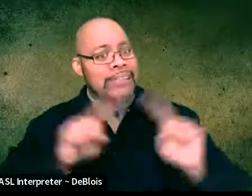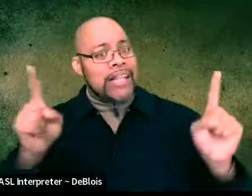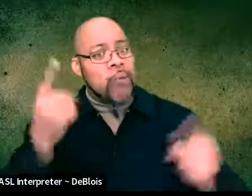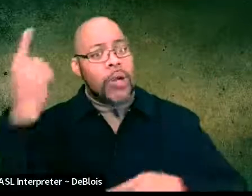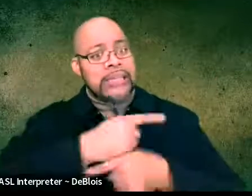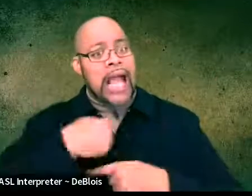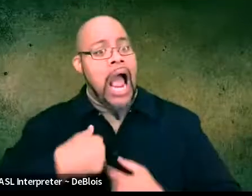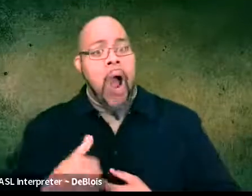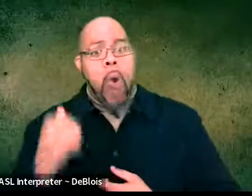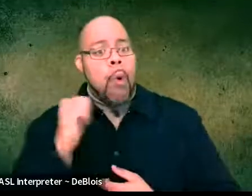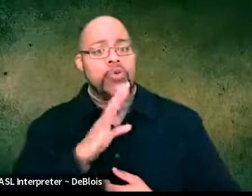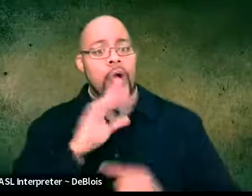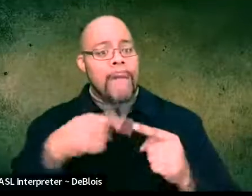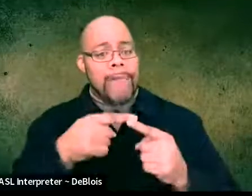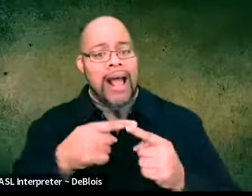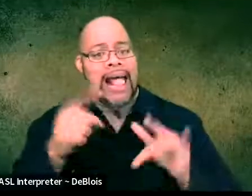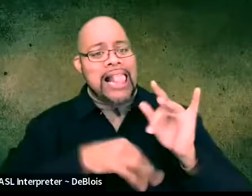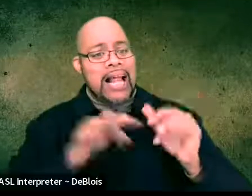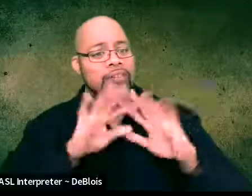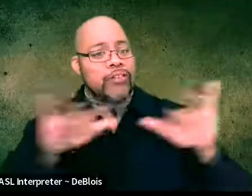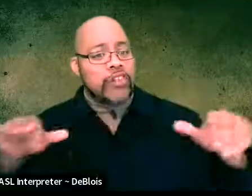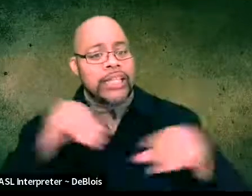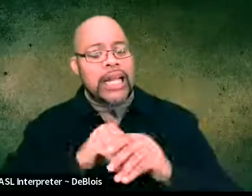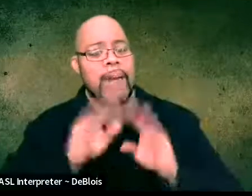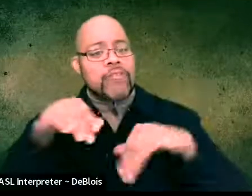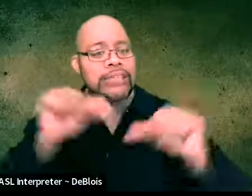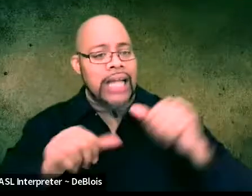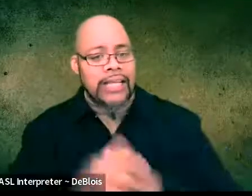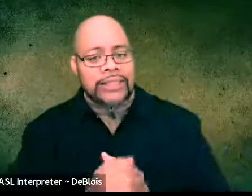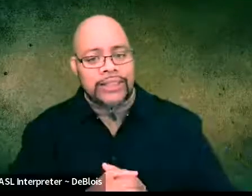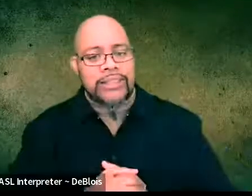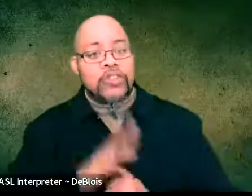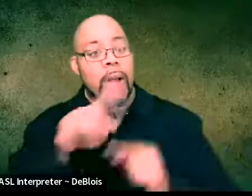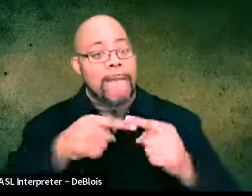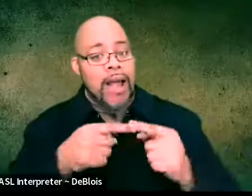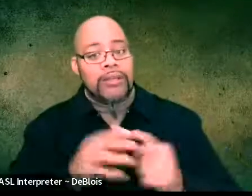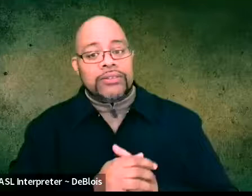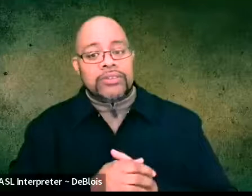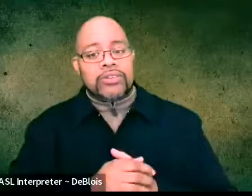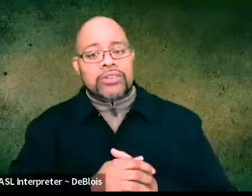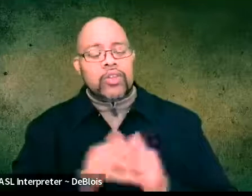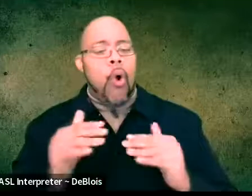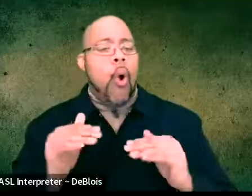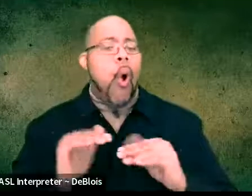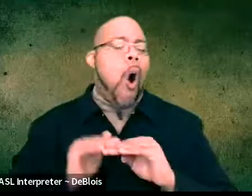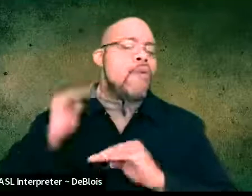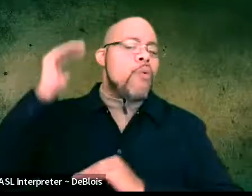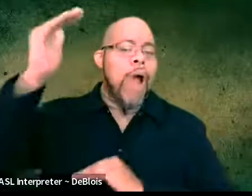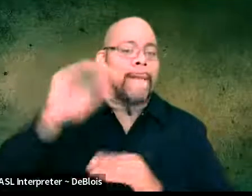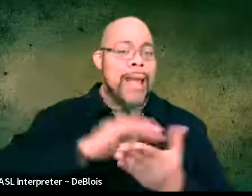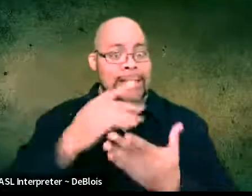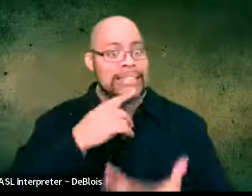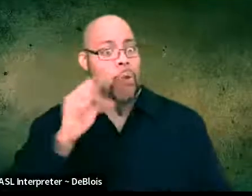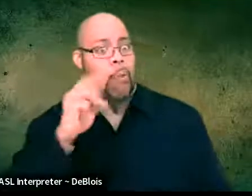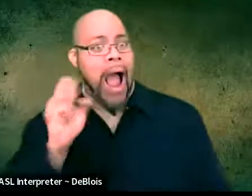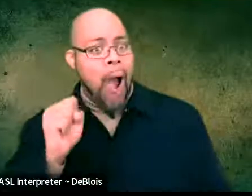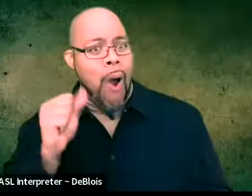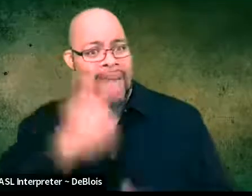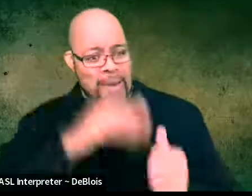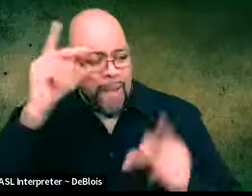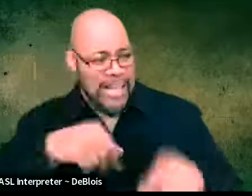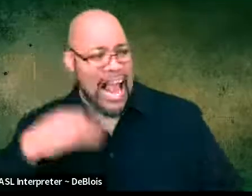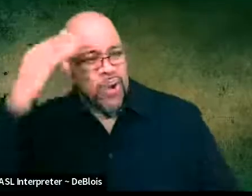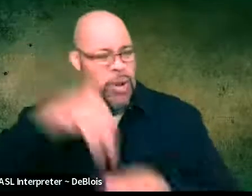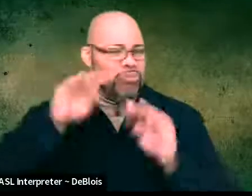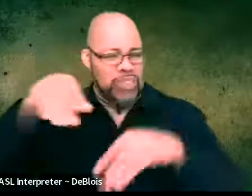day I won't be talking about the lack of diversity in marine science. I'm talking about the overwhelming amount, like, wow, every Black person I know